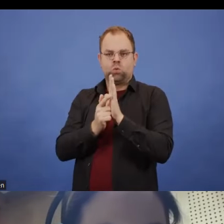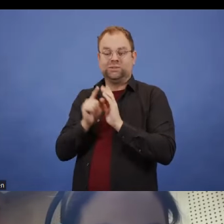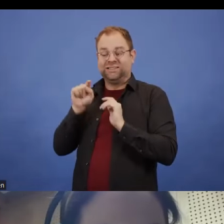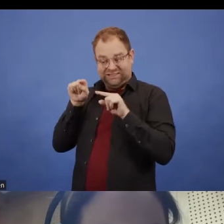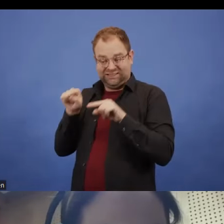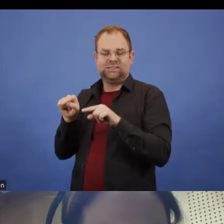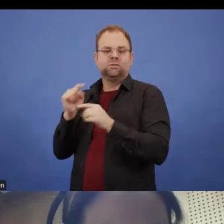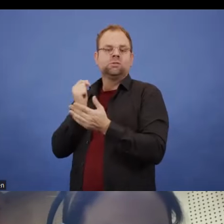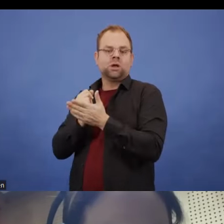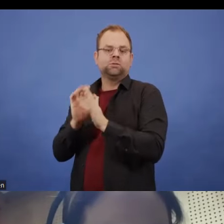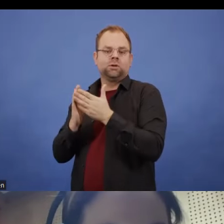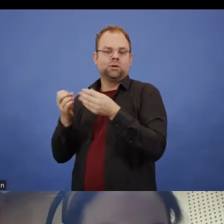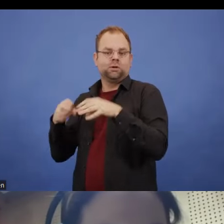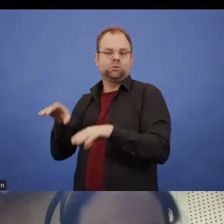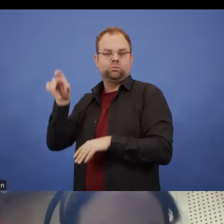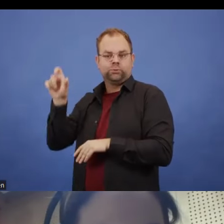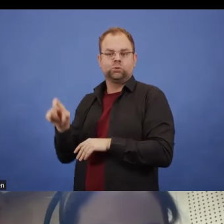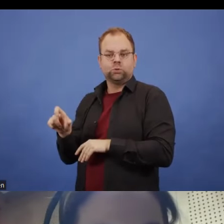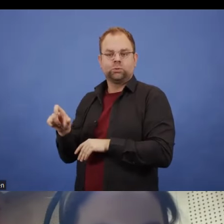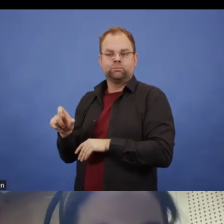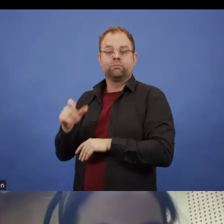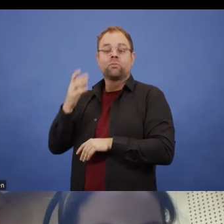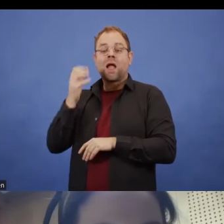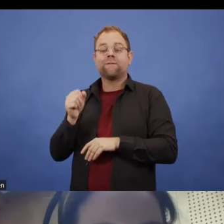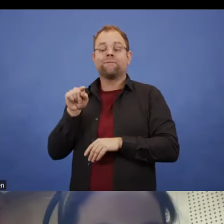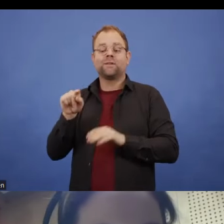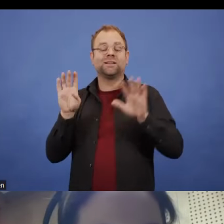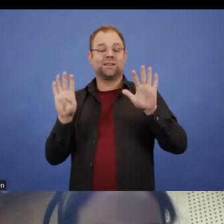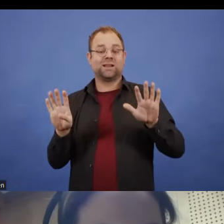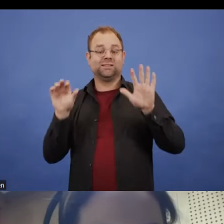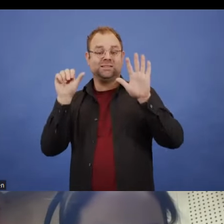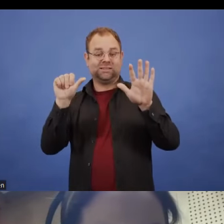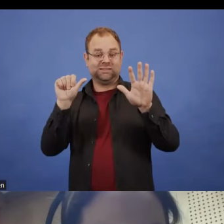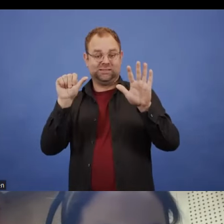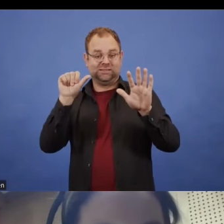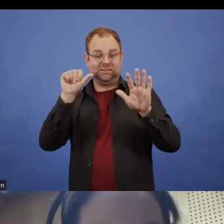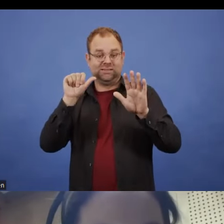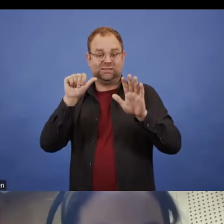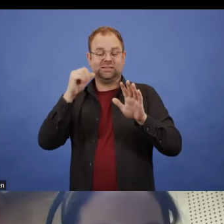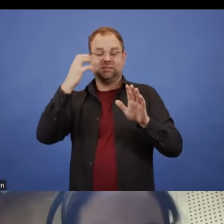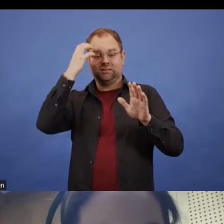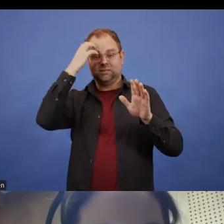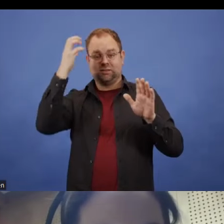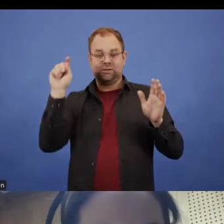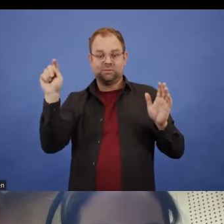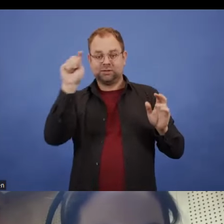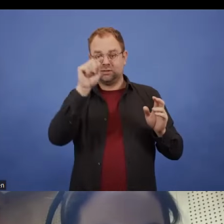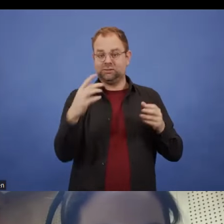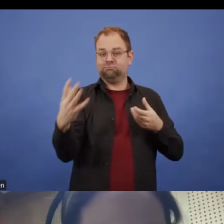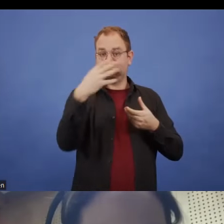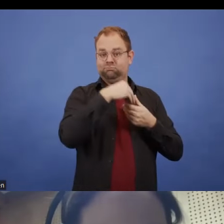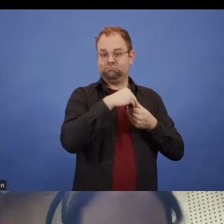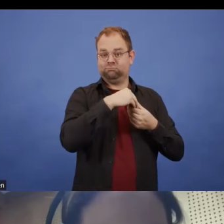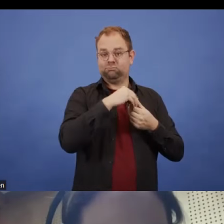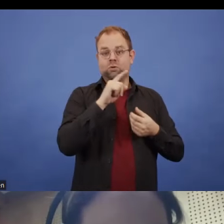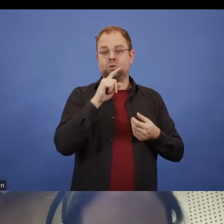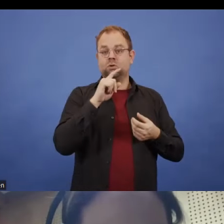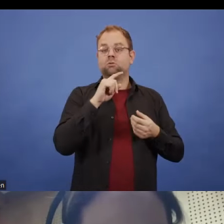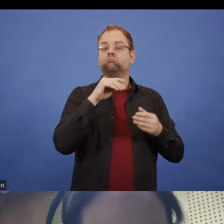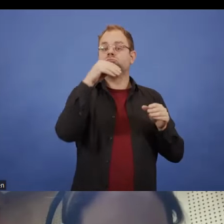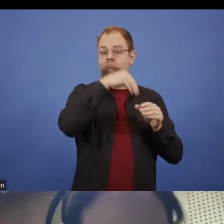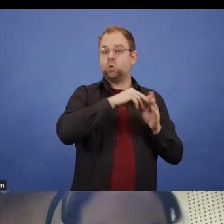party to this convention, this definition applies. And that is because the definition was deemed to